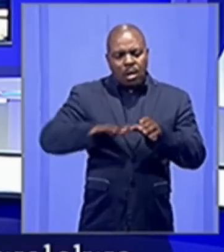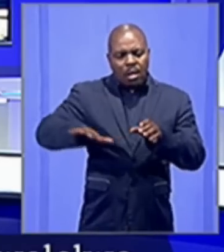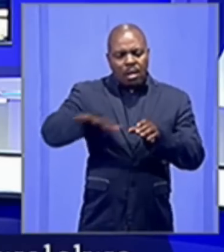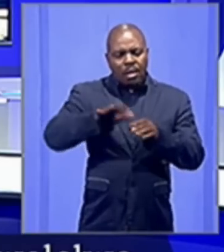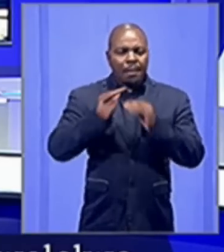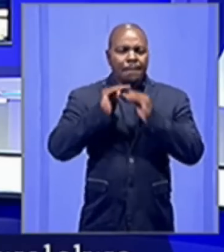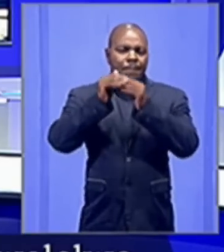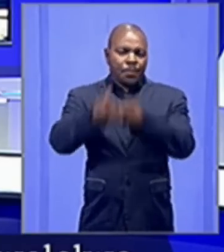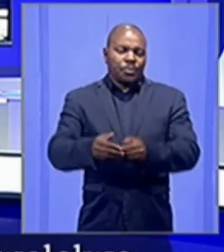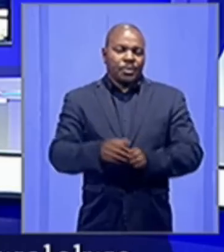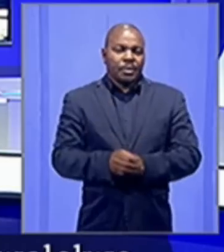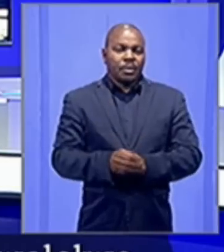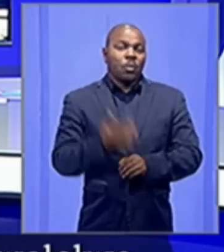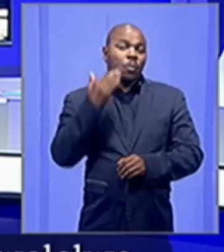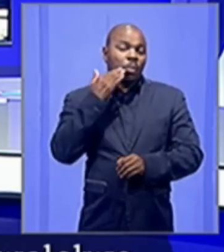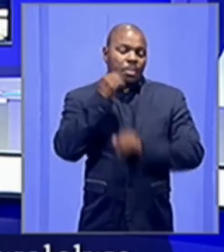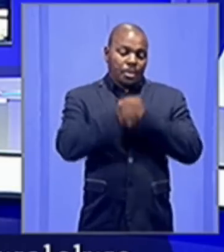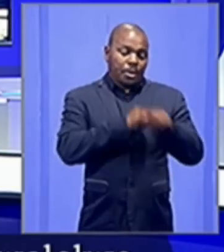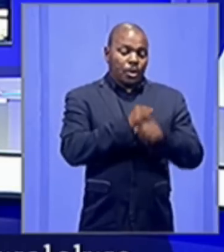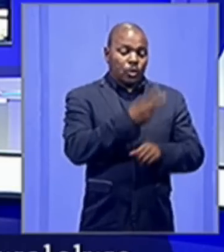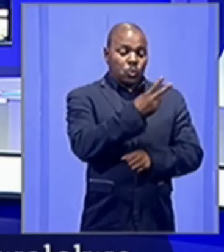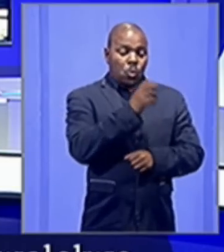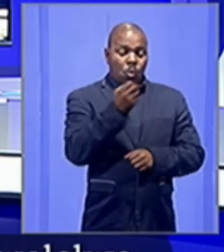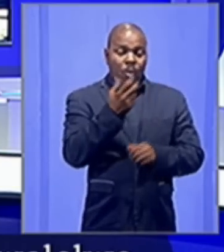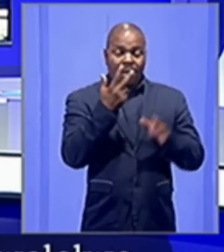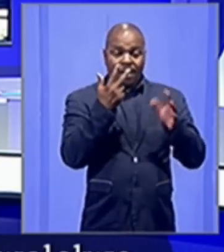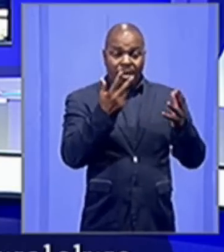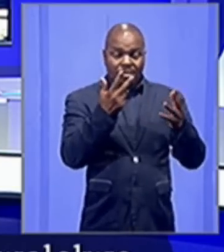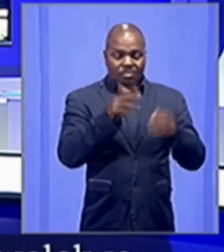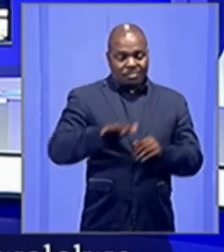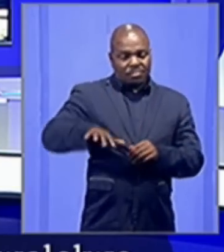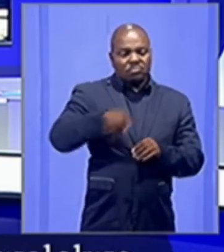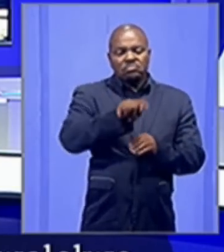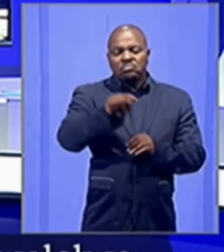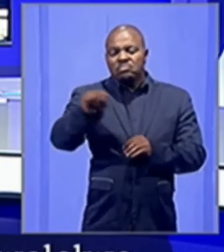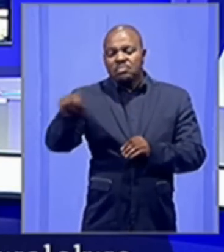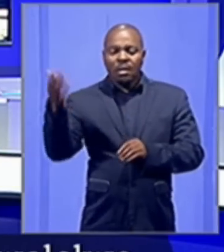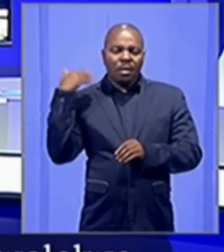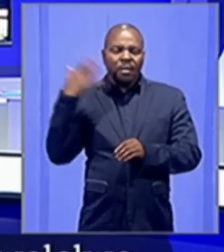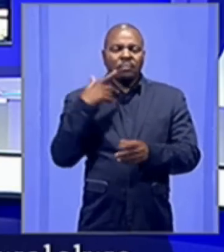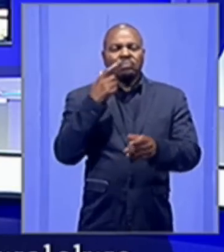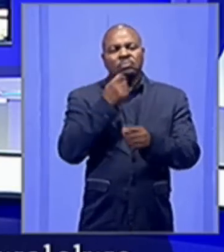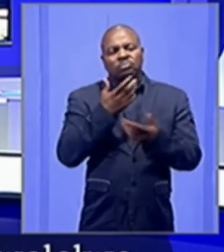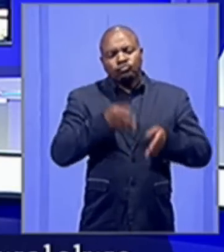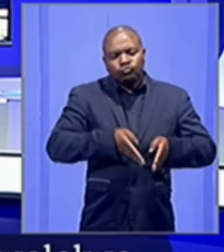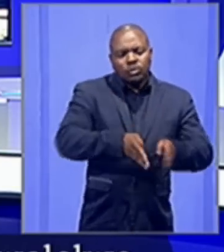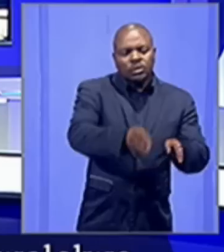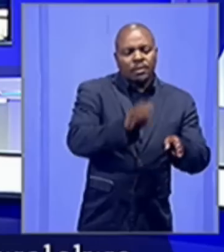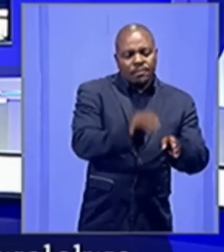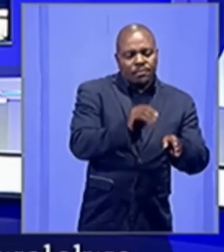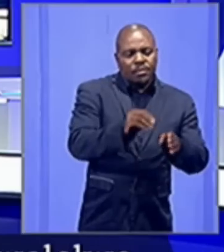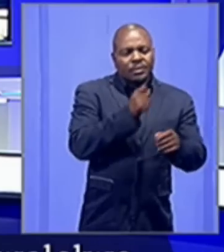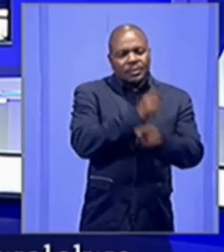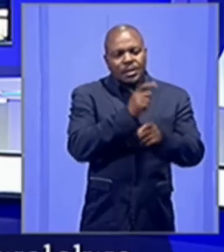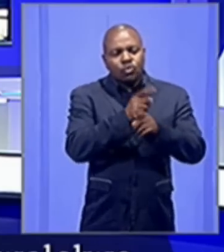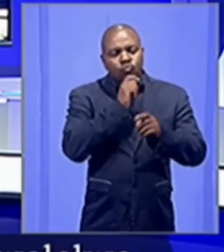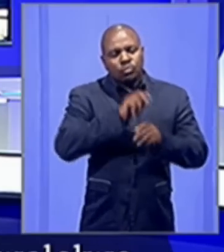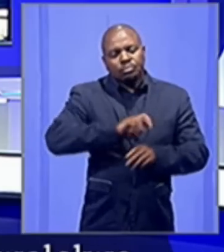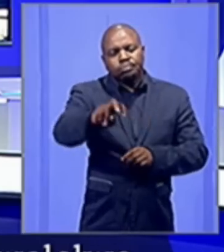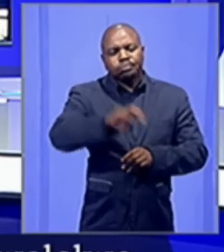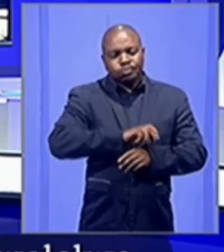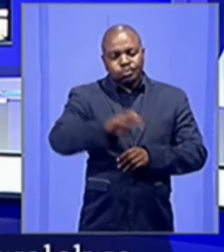yeo. Ka 2008 dikarolo tše dingwe tše mmalwa tšeo di bego di šomišwa bjalo ka tsela ke baotledi ba